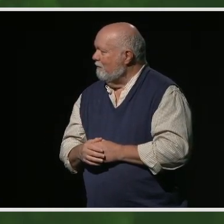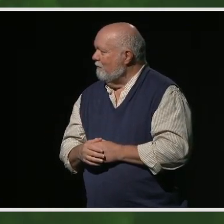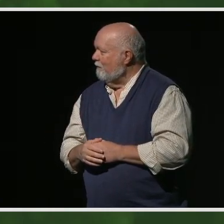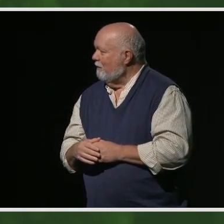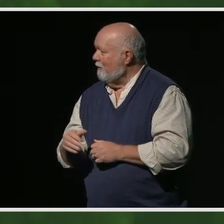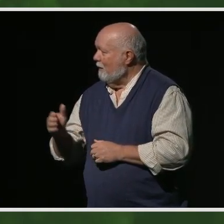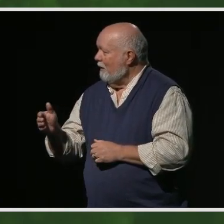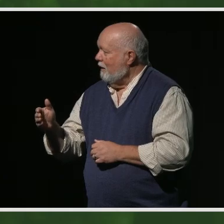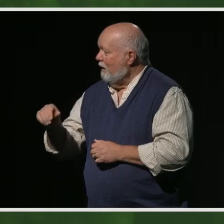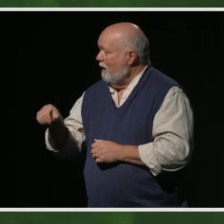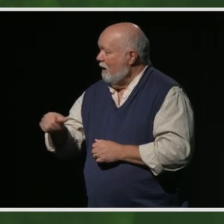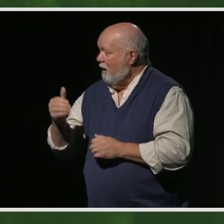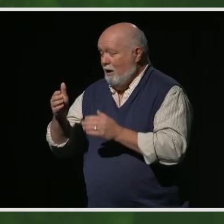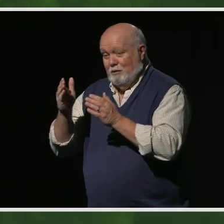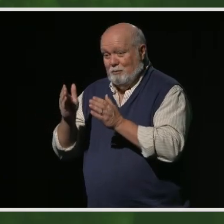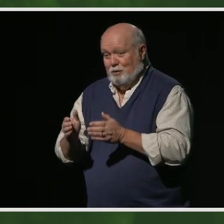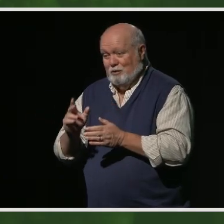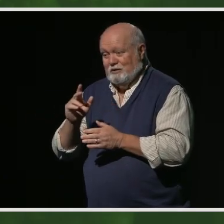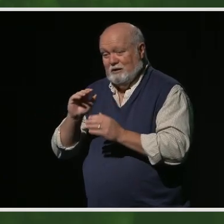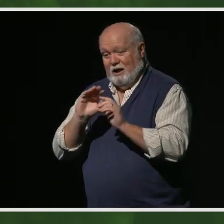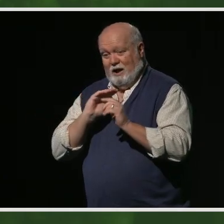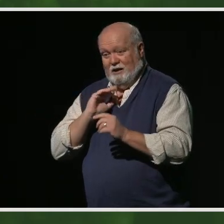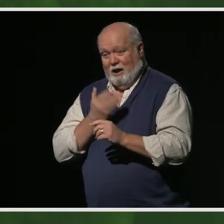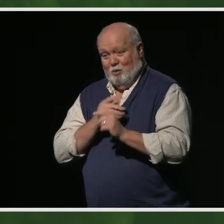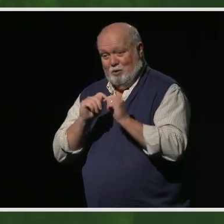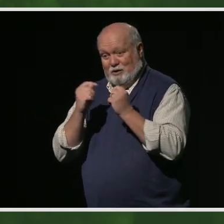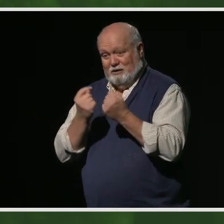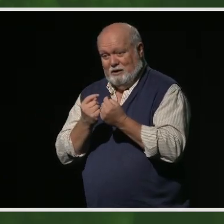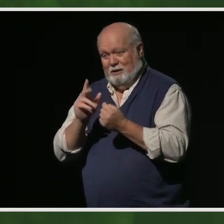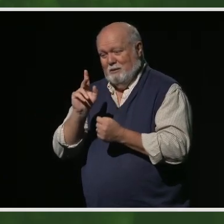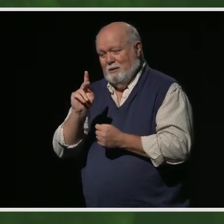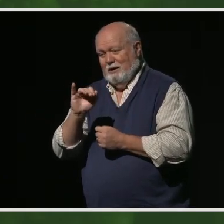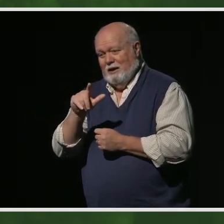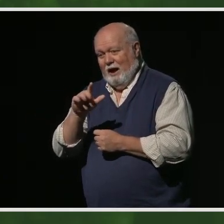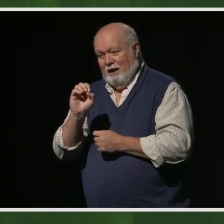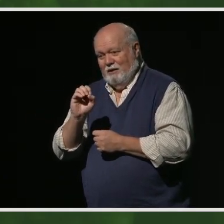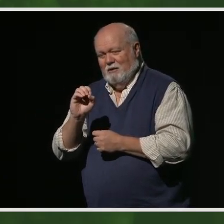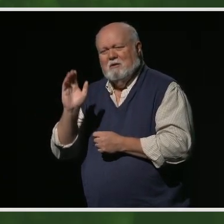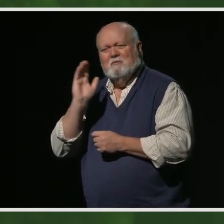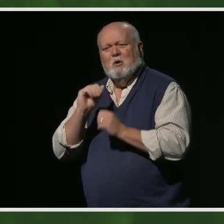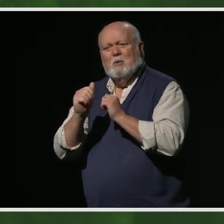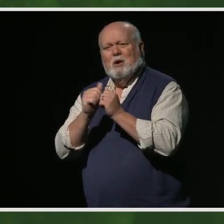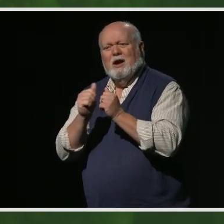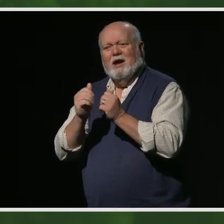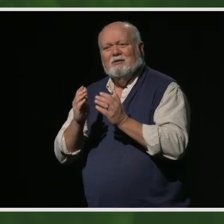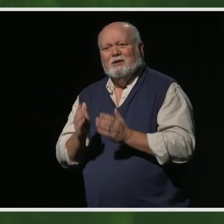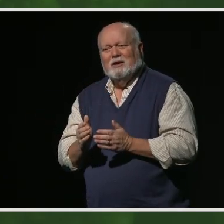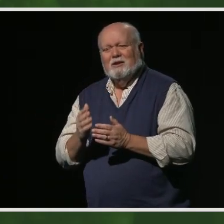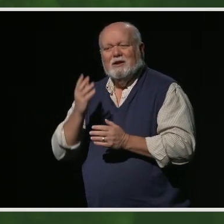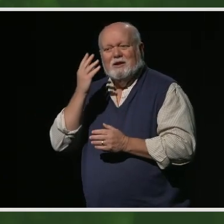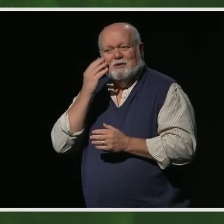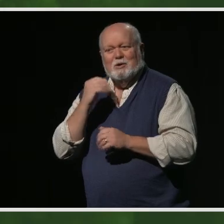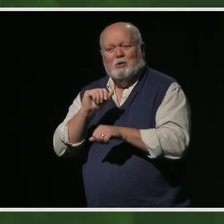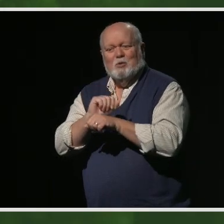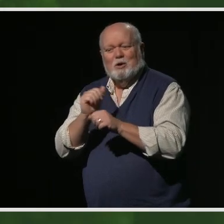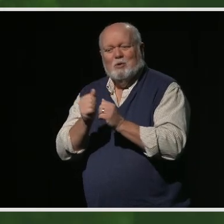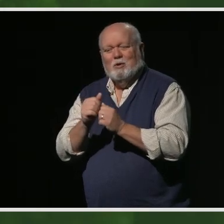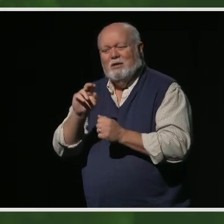Kyle, a former World Cup athlete with experience working with NFL